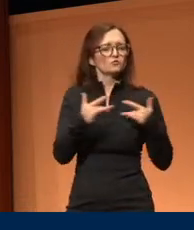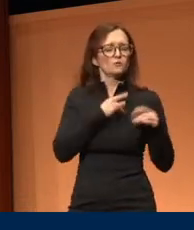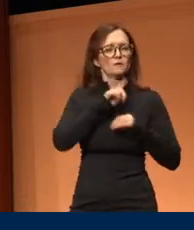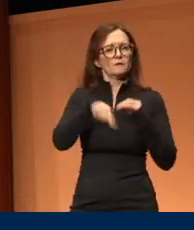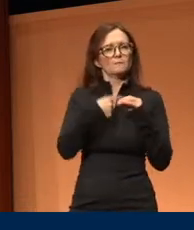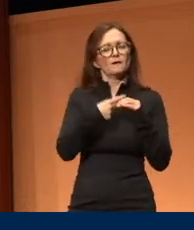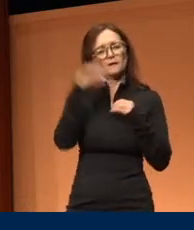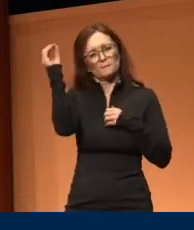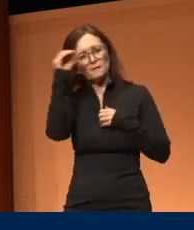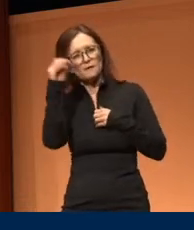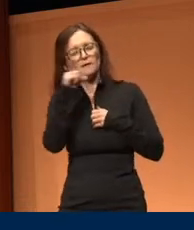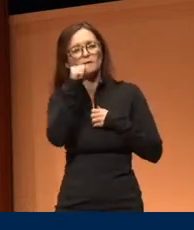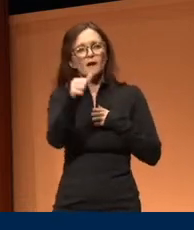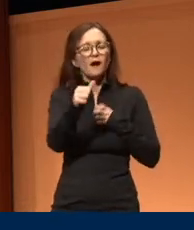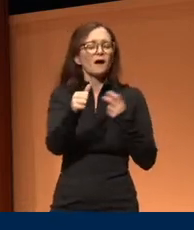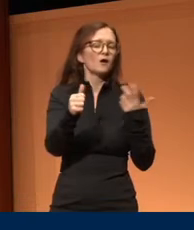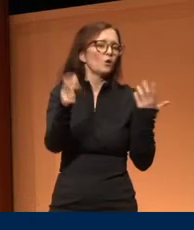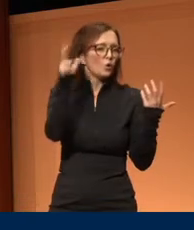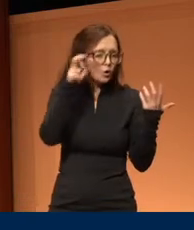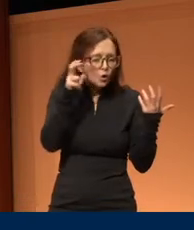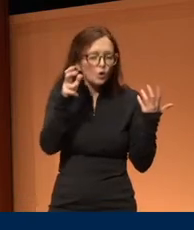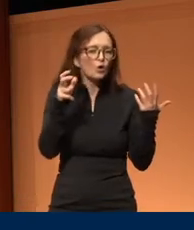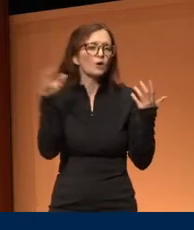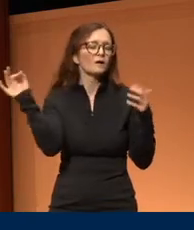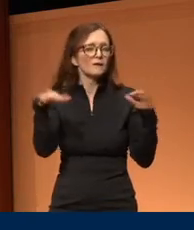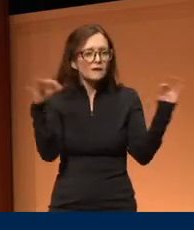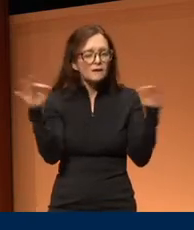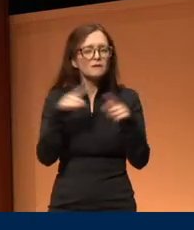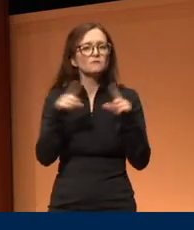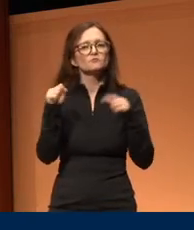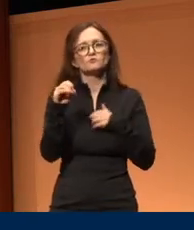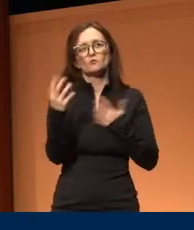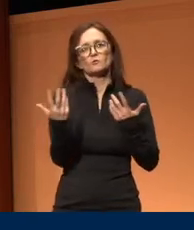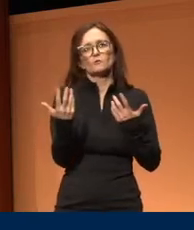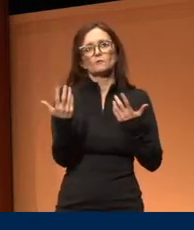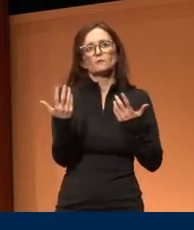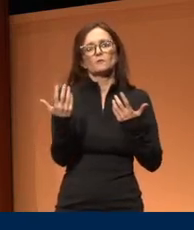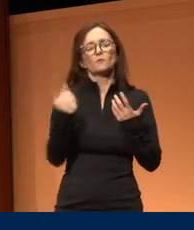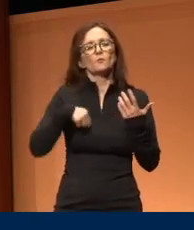certain opinions weren't being voiced. And so